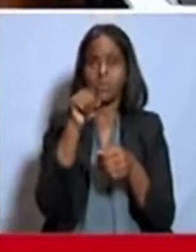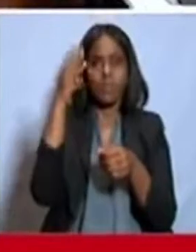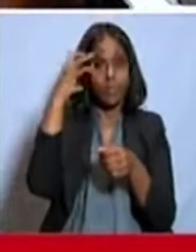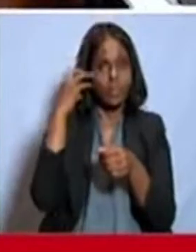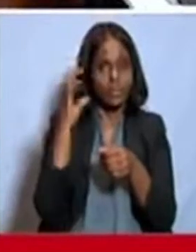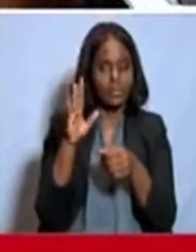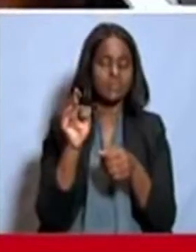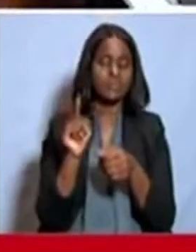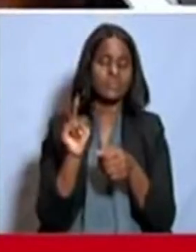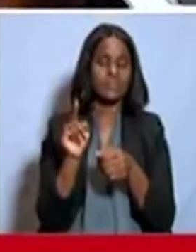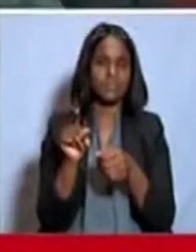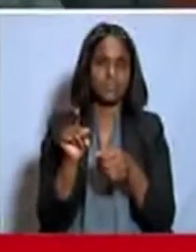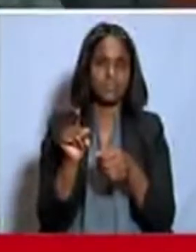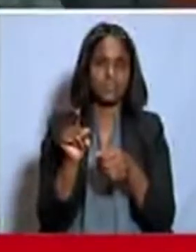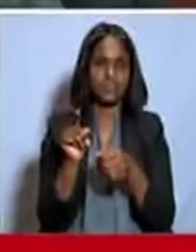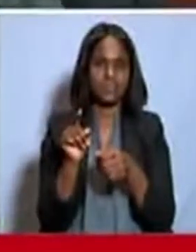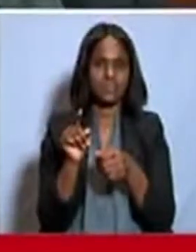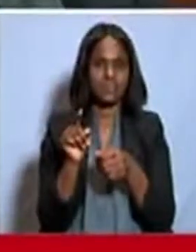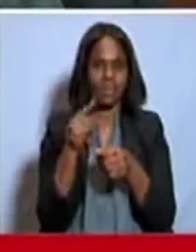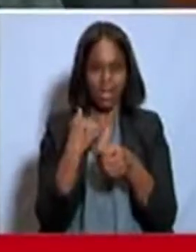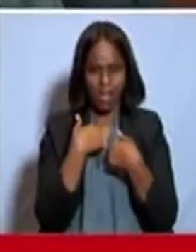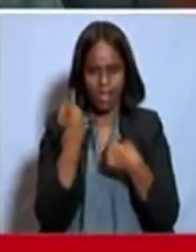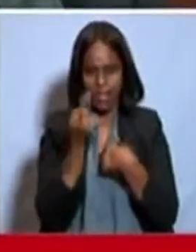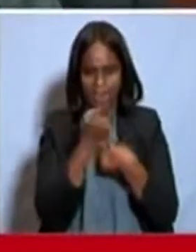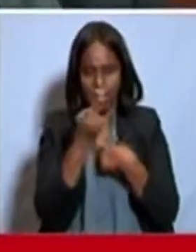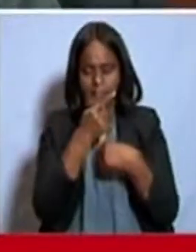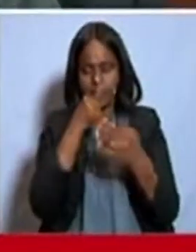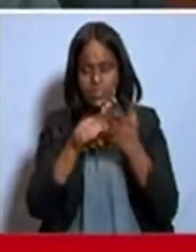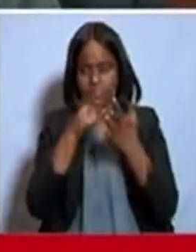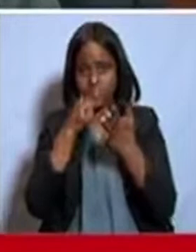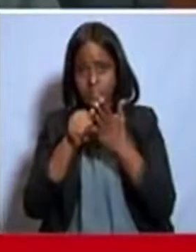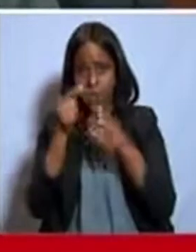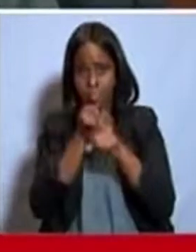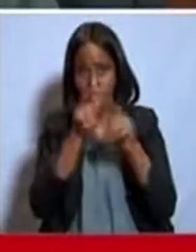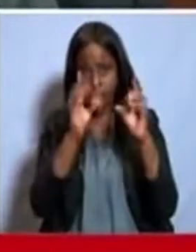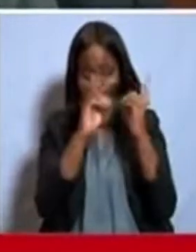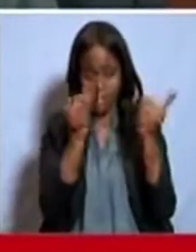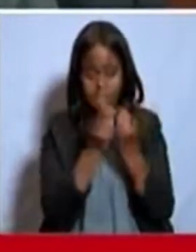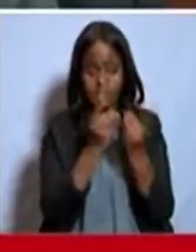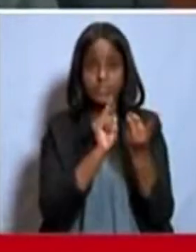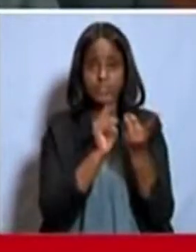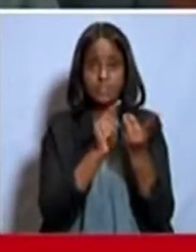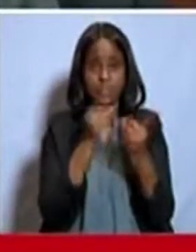officers, there is only a letter that is coming from the district